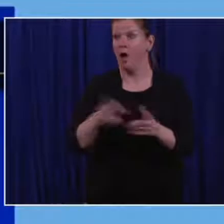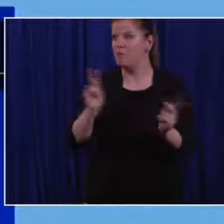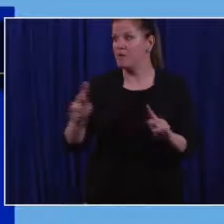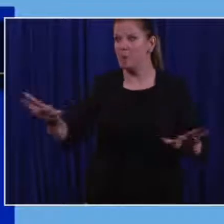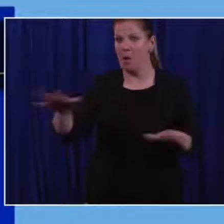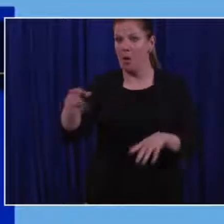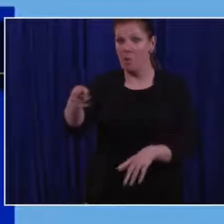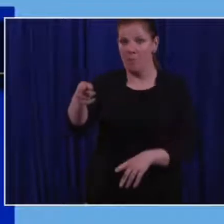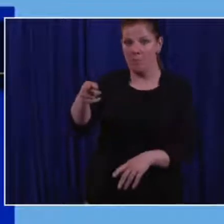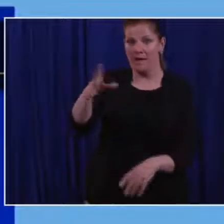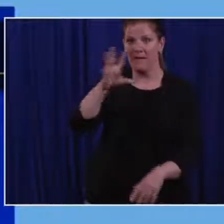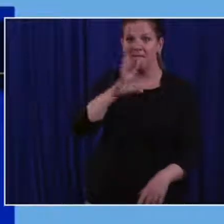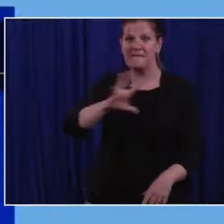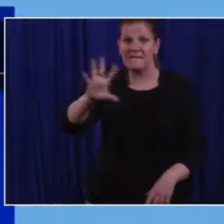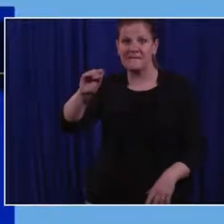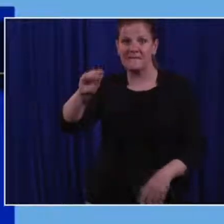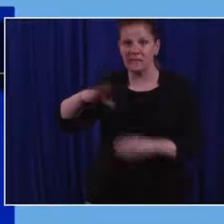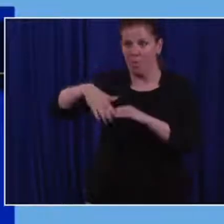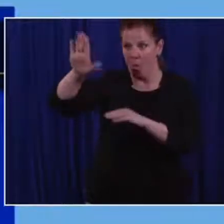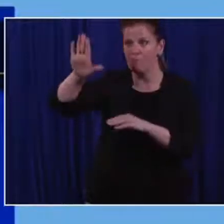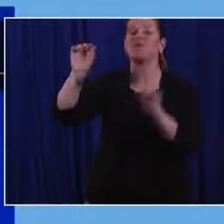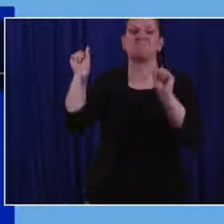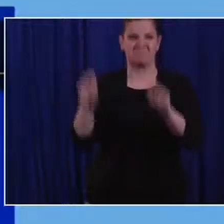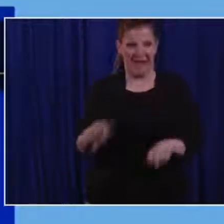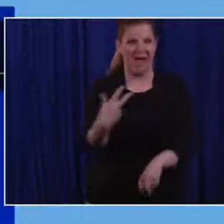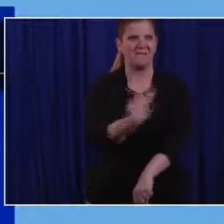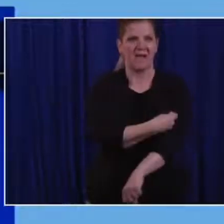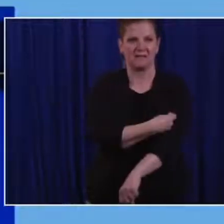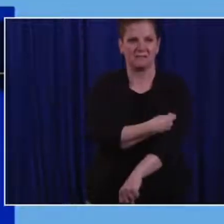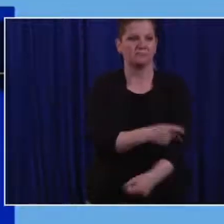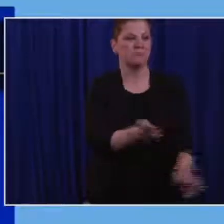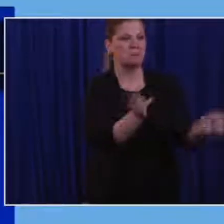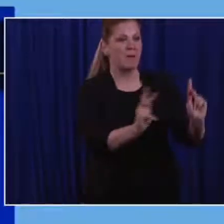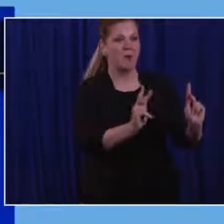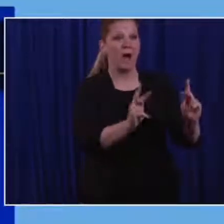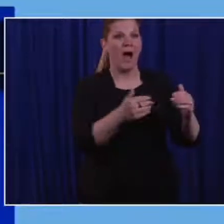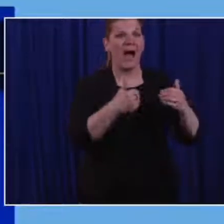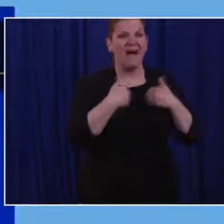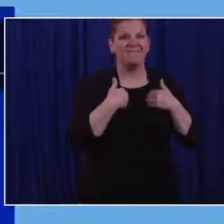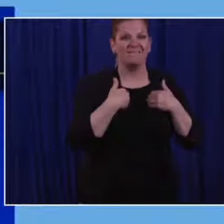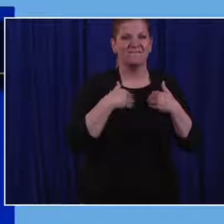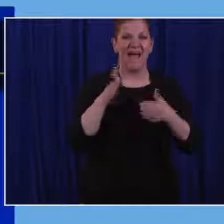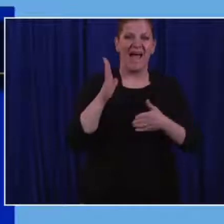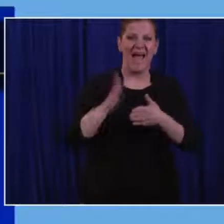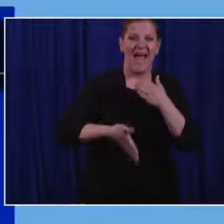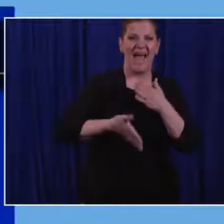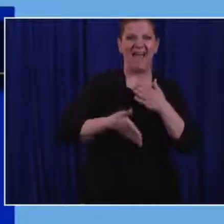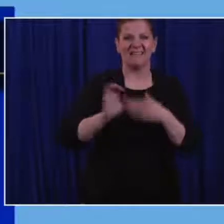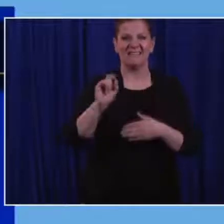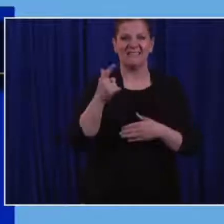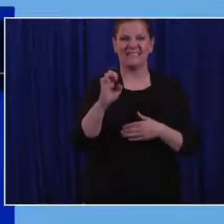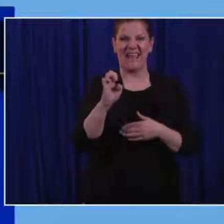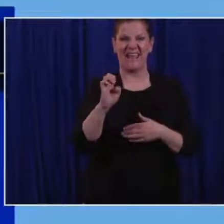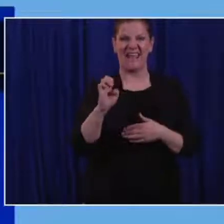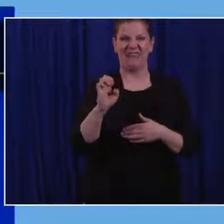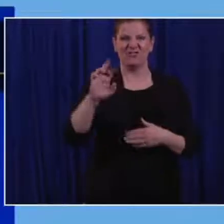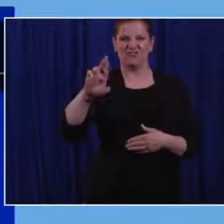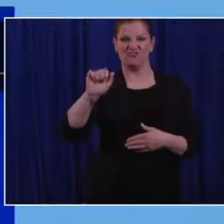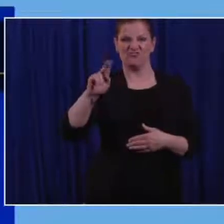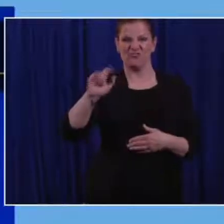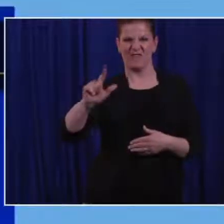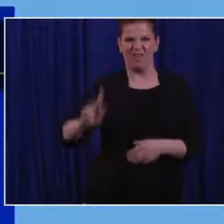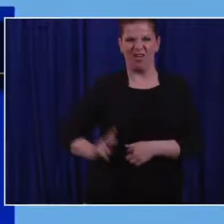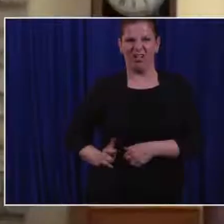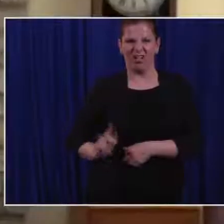be eligible for the vaccine, and anyone with end-stage renal disease will also be eligible beginning